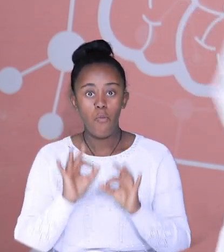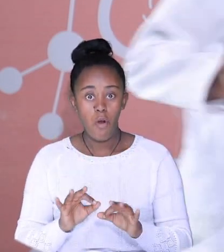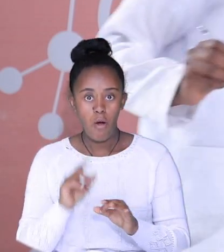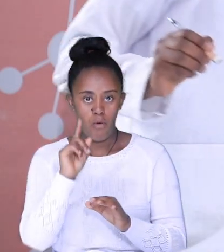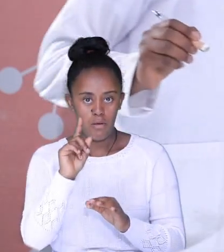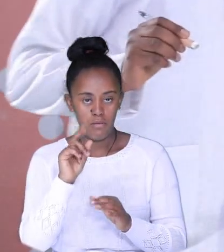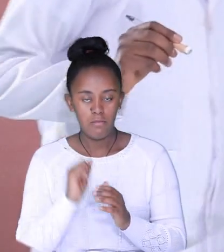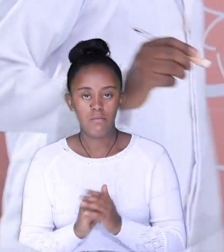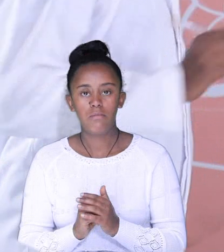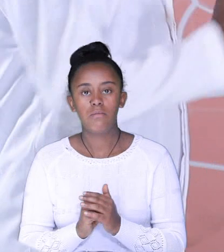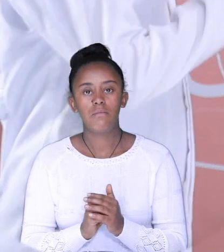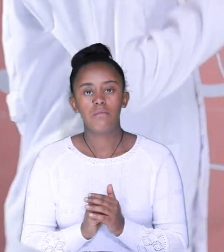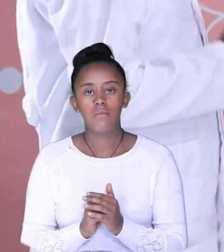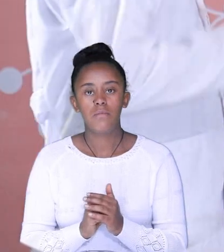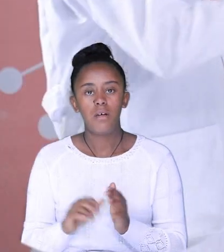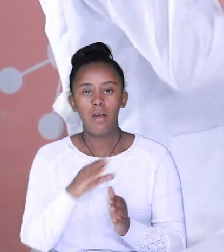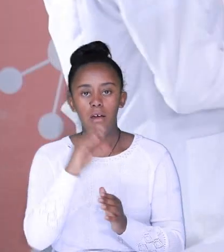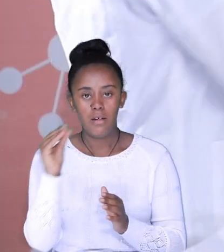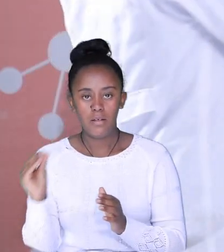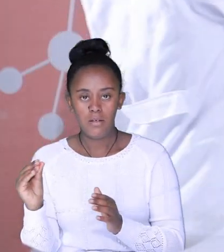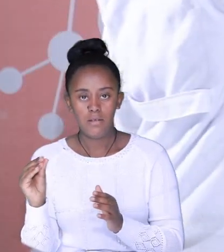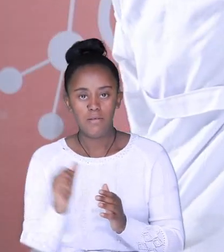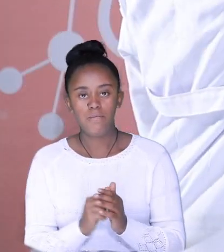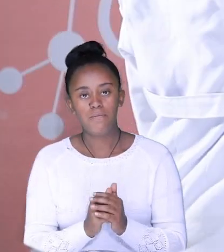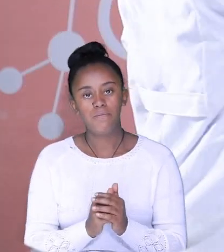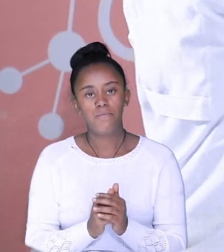1. And